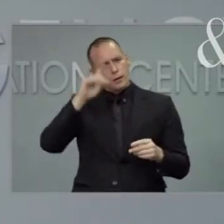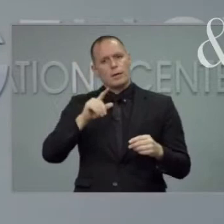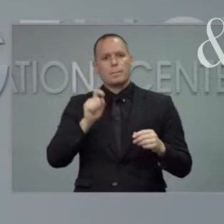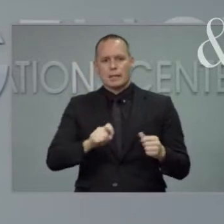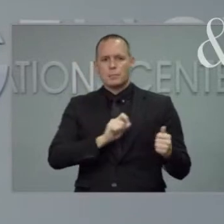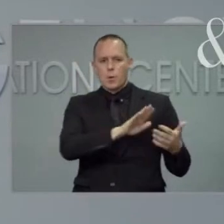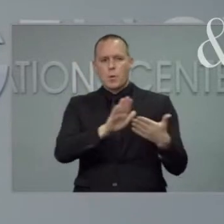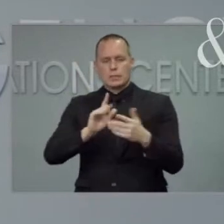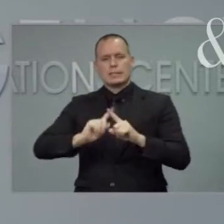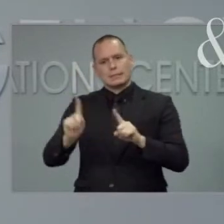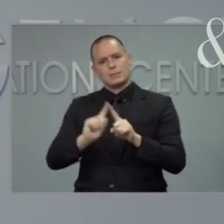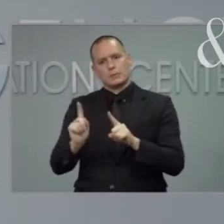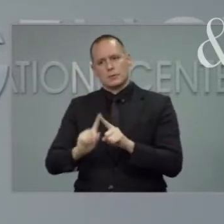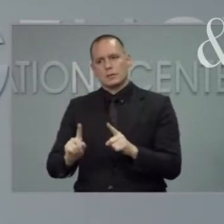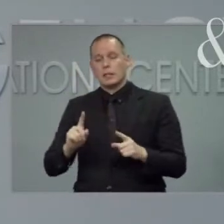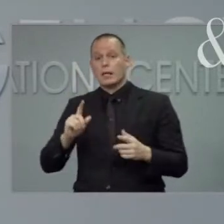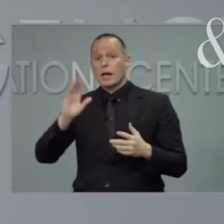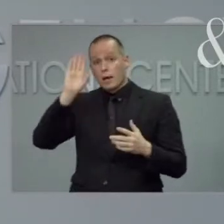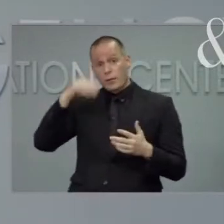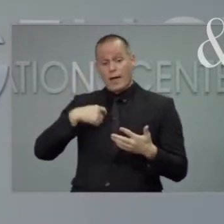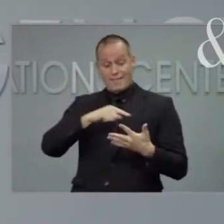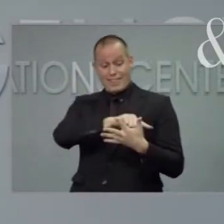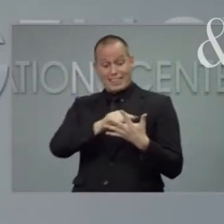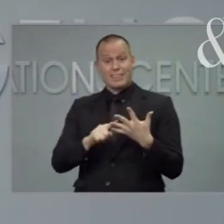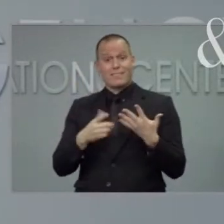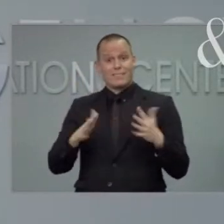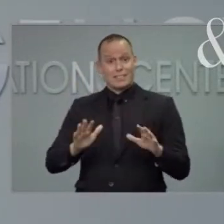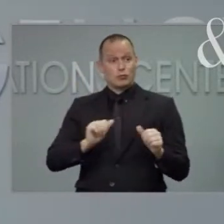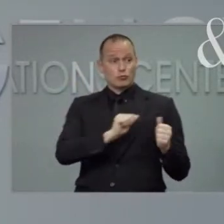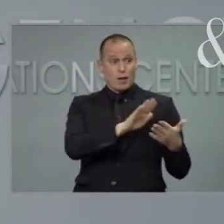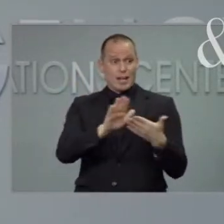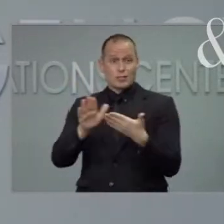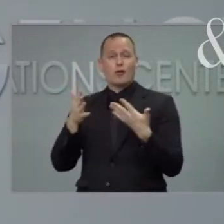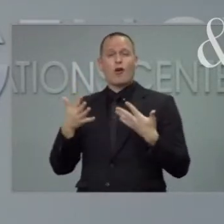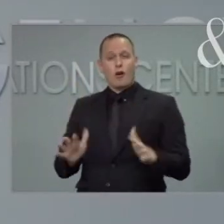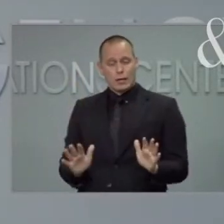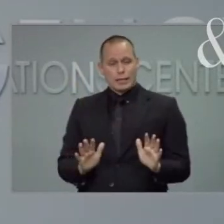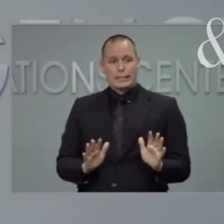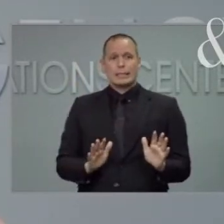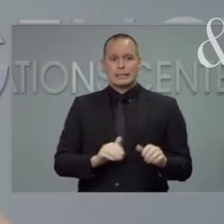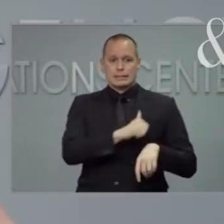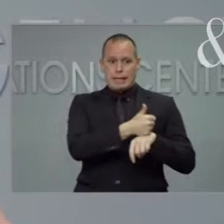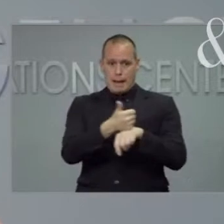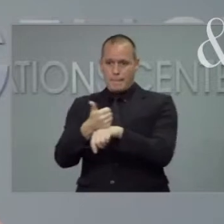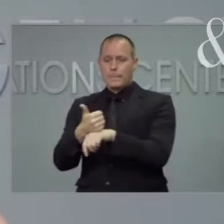strategies. We have them now, and we know we're going to build on that as supply continues to increase. Thanks so much.